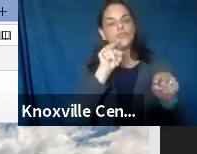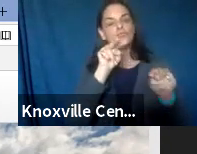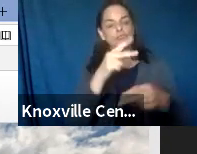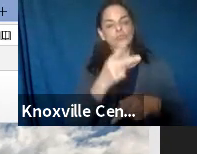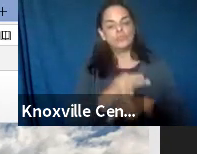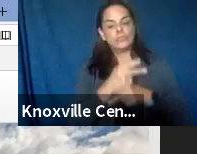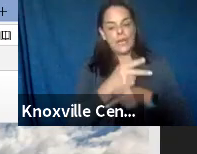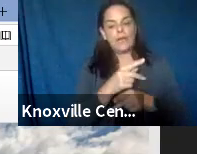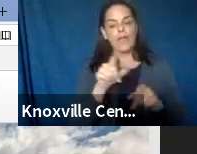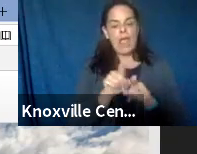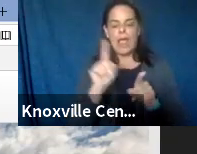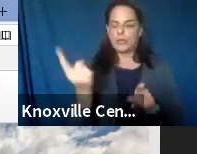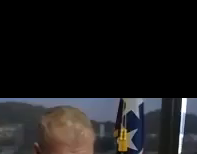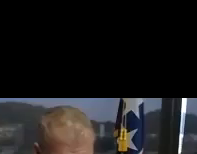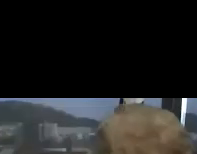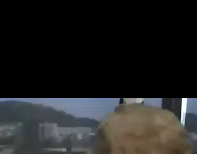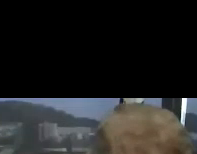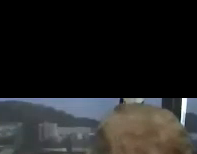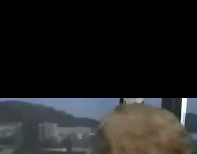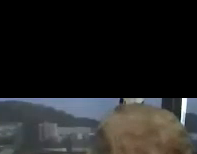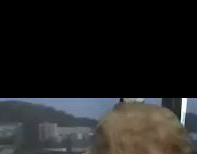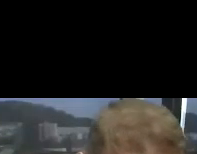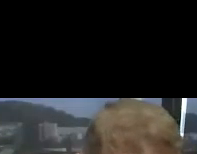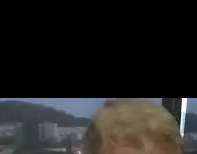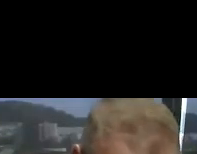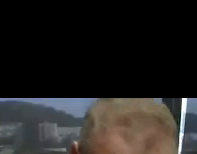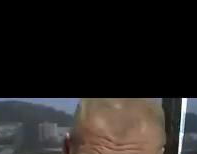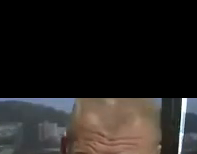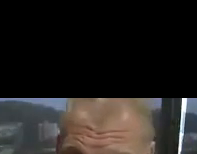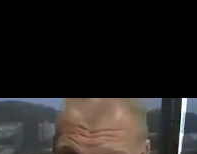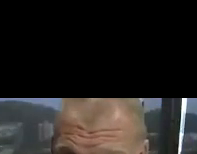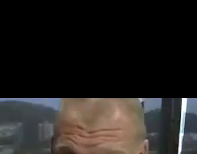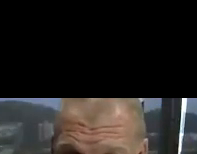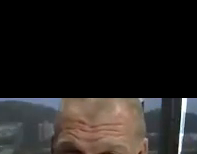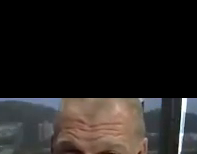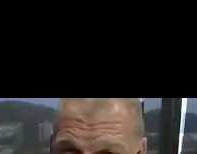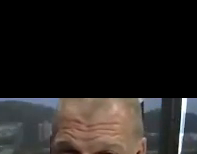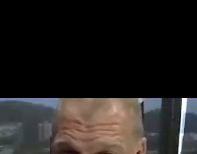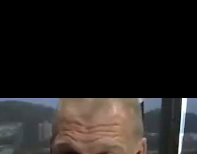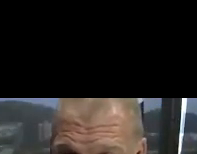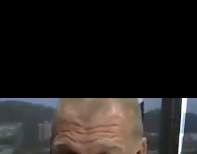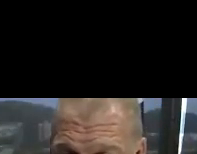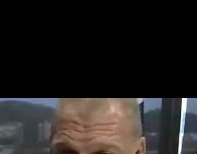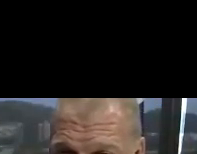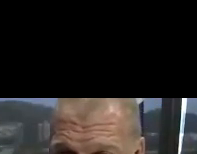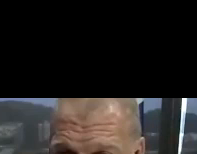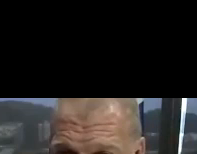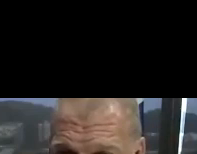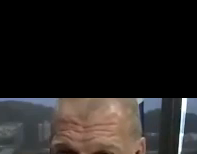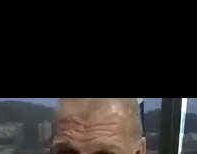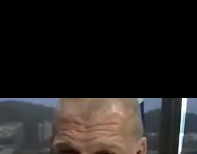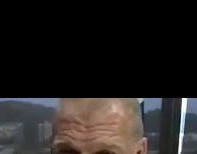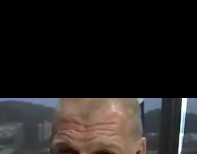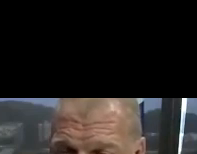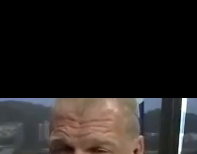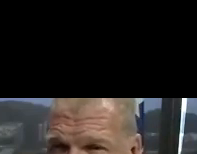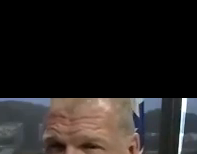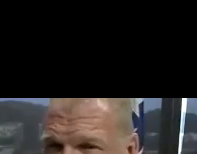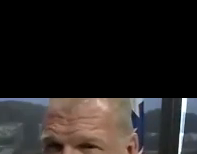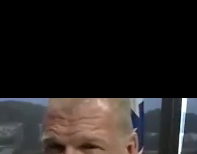always. And I'm going to give Catherine a little time to pull something else up. We're going to look at some trends related